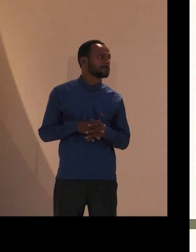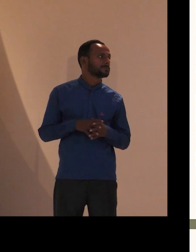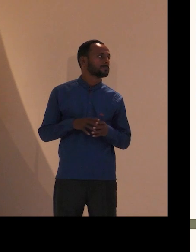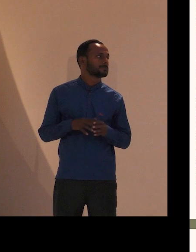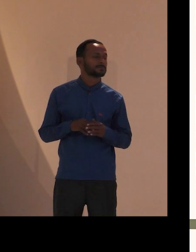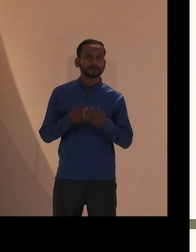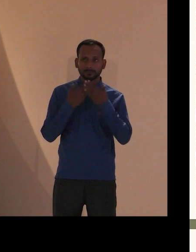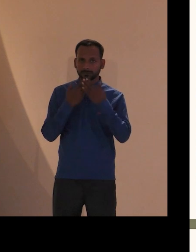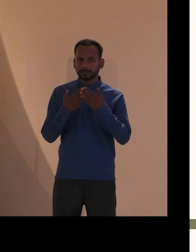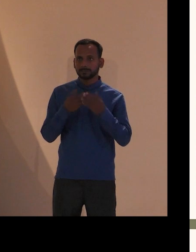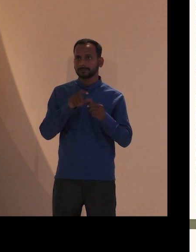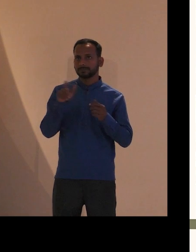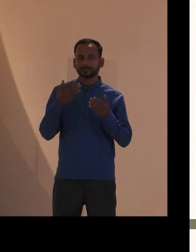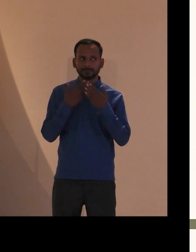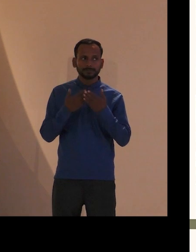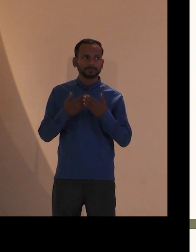Thank you.